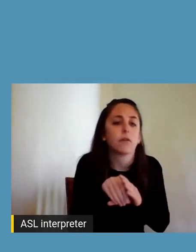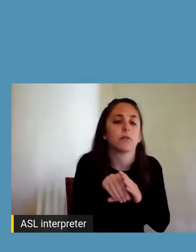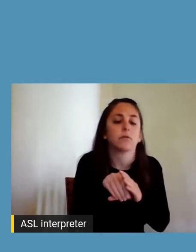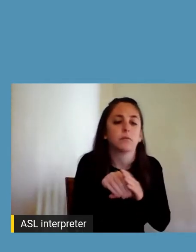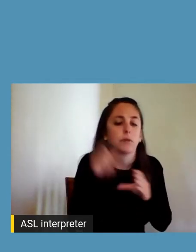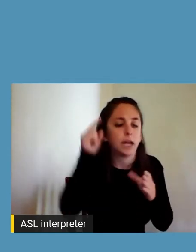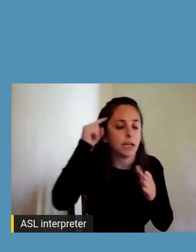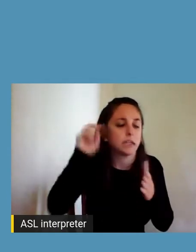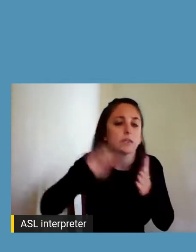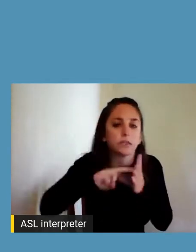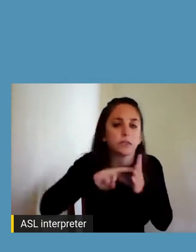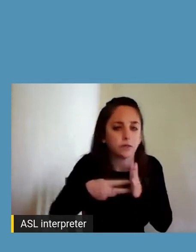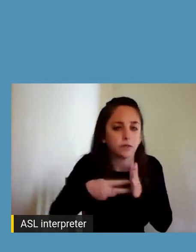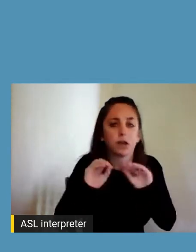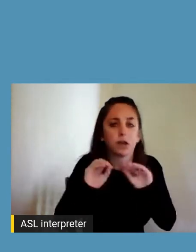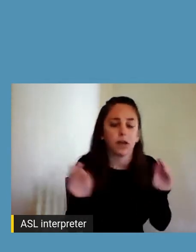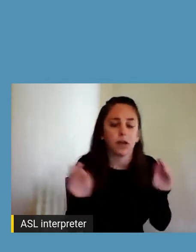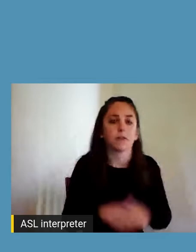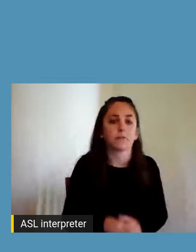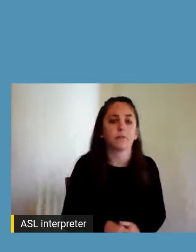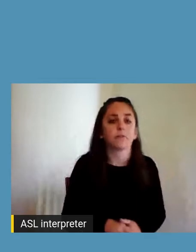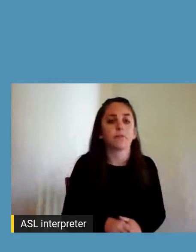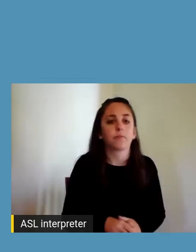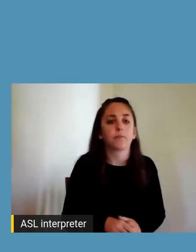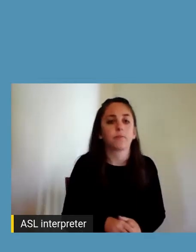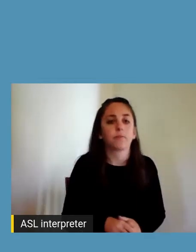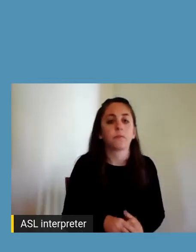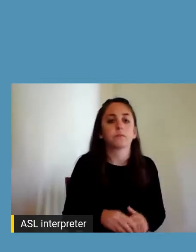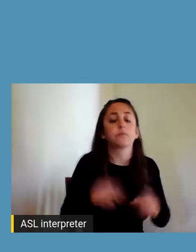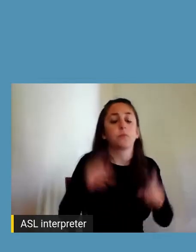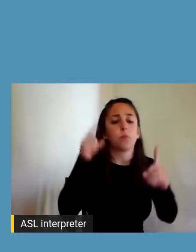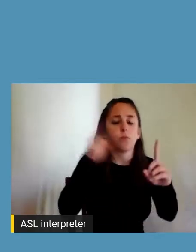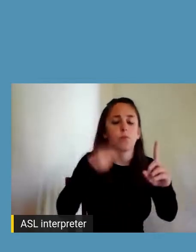bringing up during her presentation, goal setting.